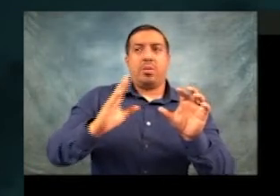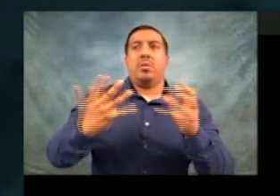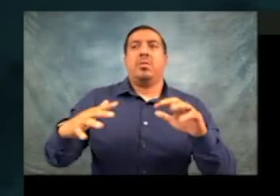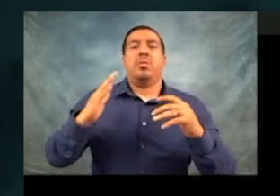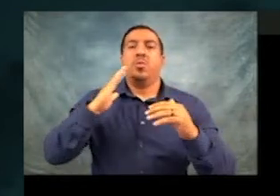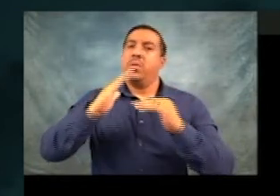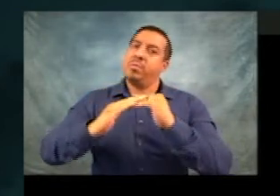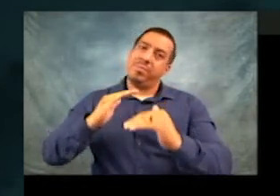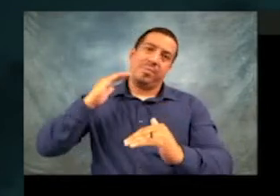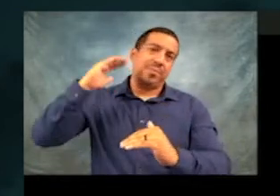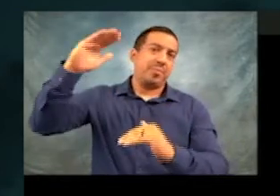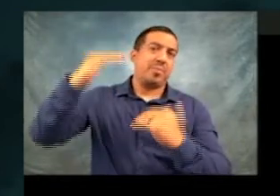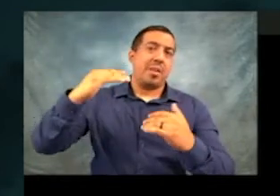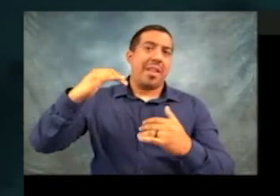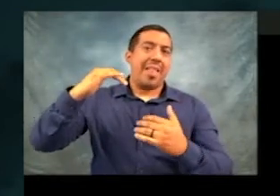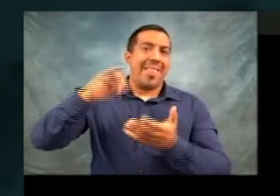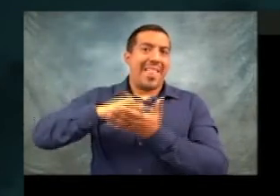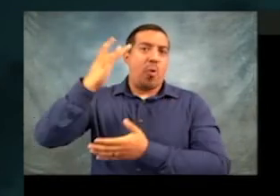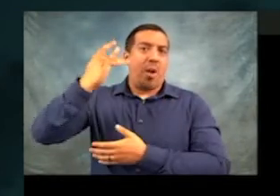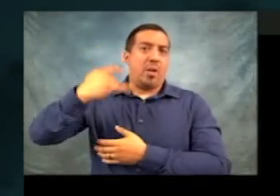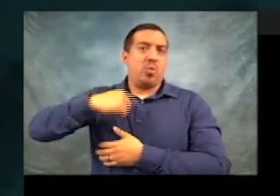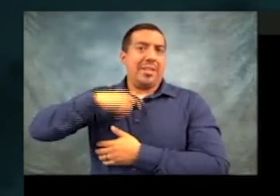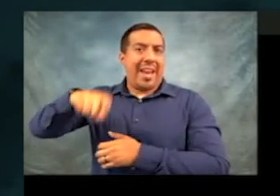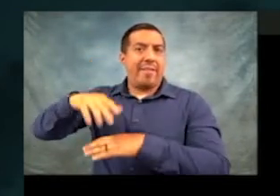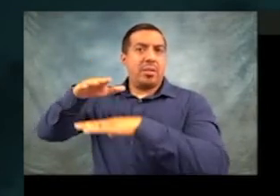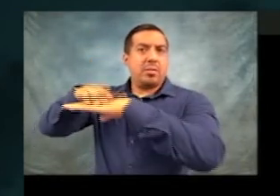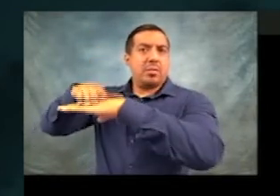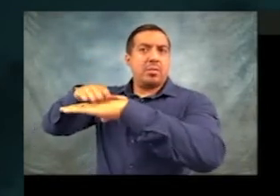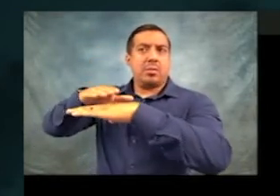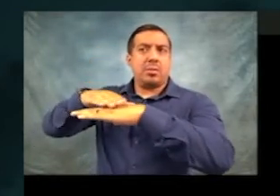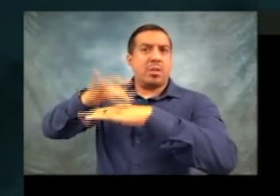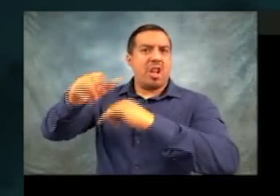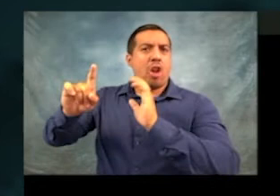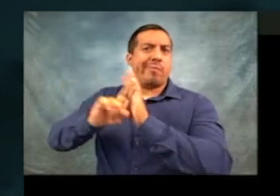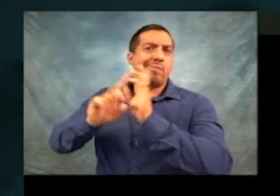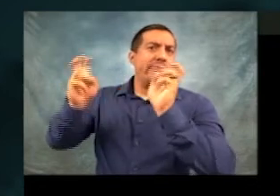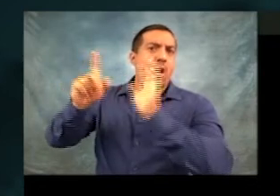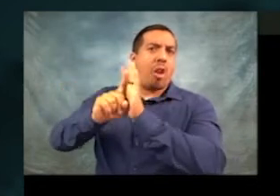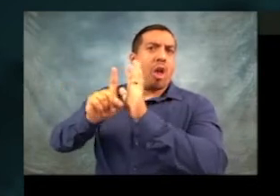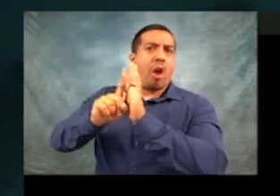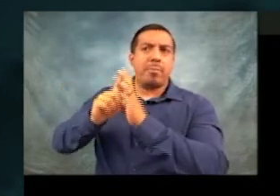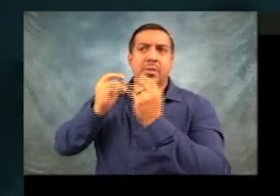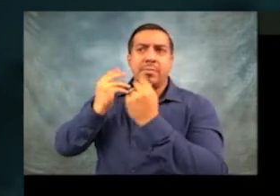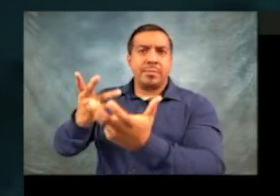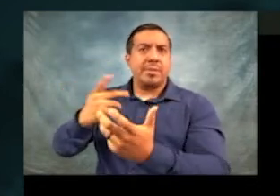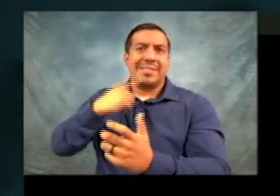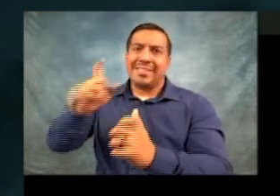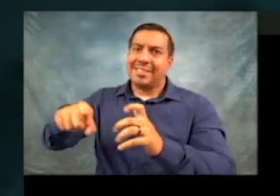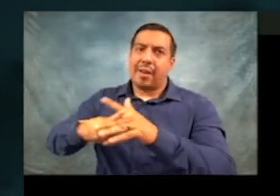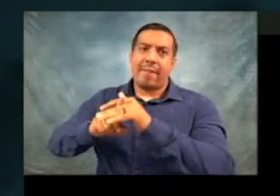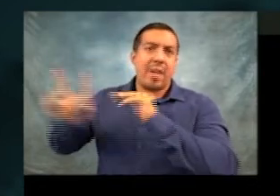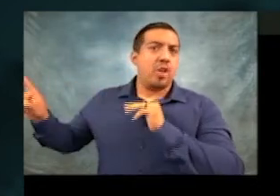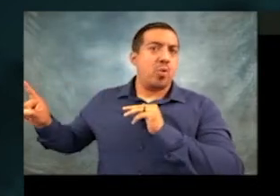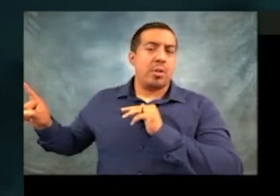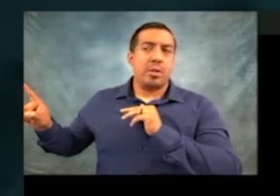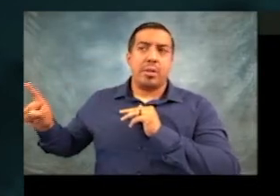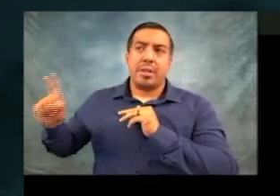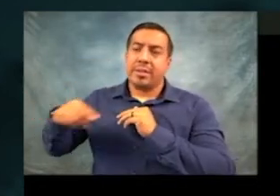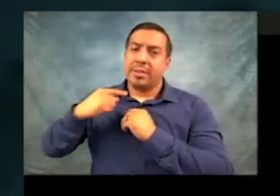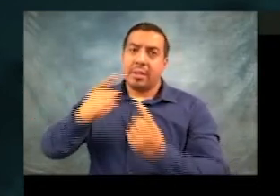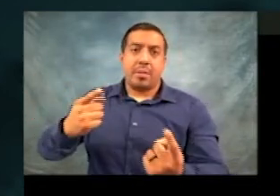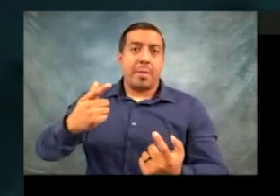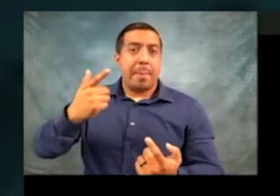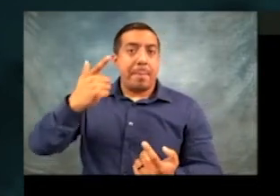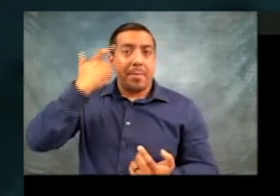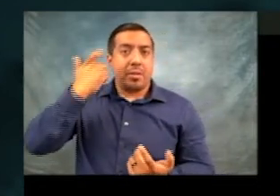to, sound the alarm over in this area. And many of those residents had to evacuate. And it would